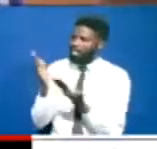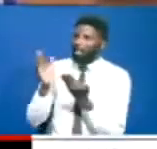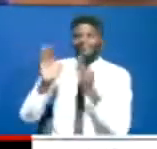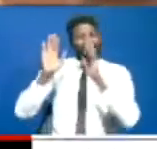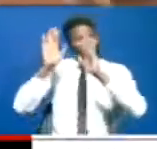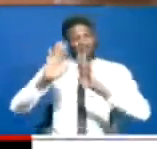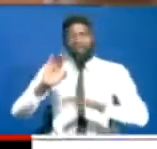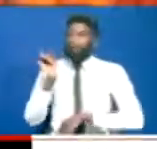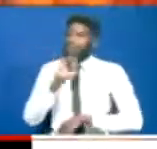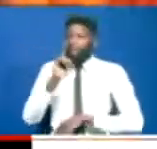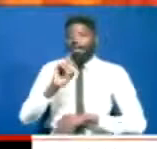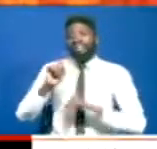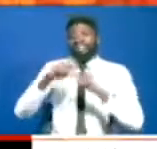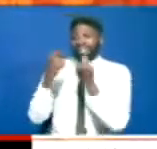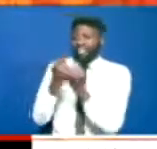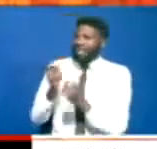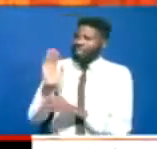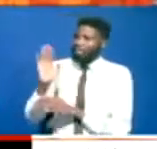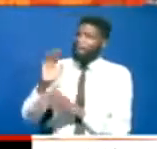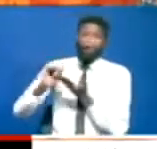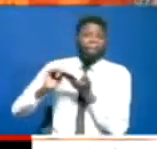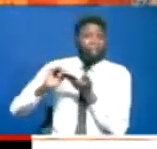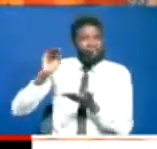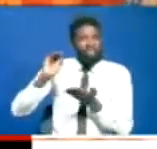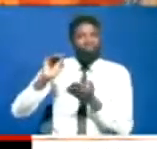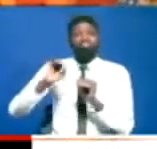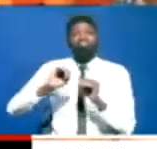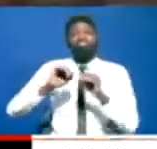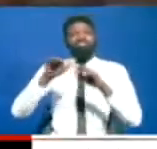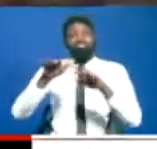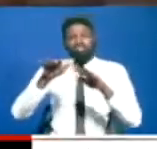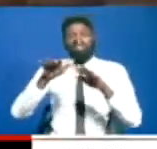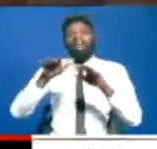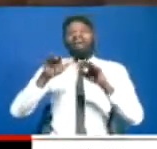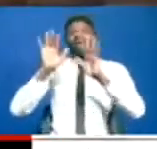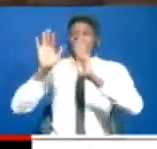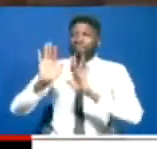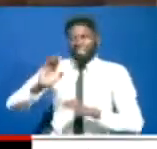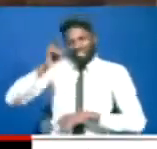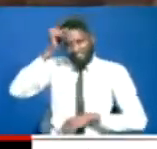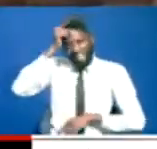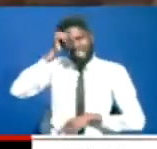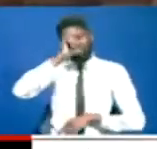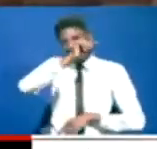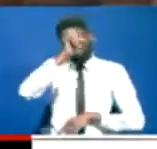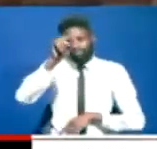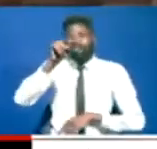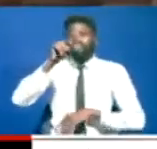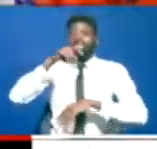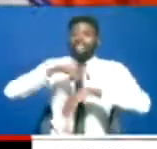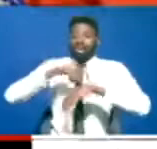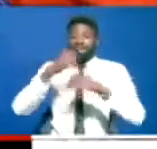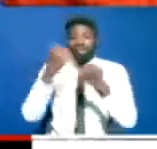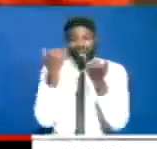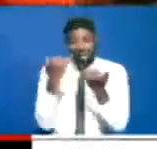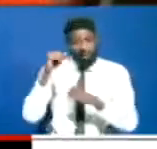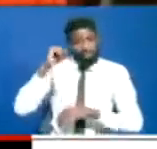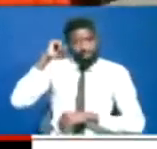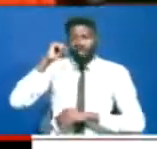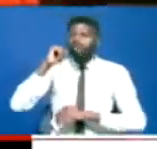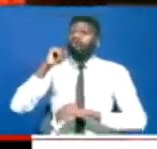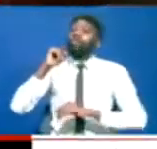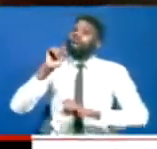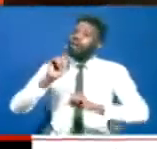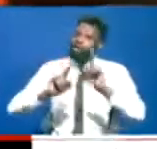campaign team intensifying campaigns in the rural areas. In a high political voltage campaign at Magadi